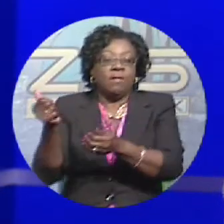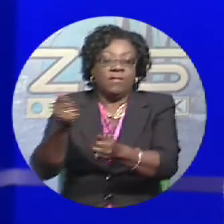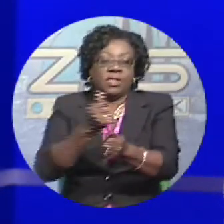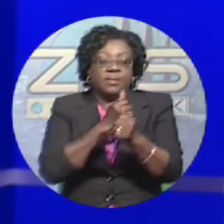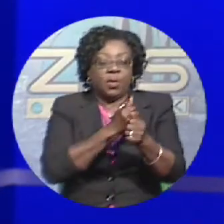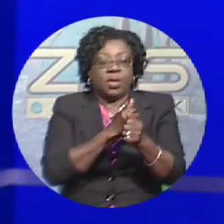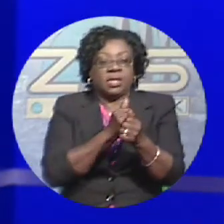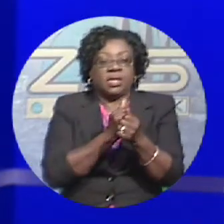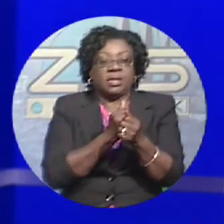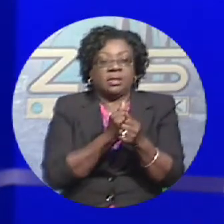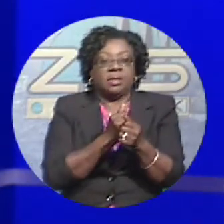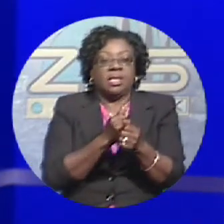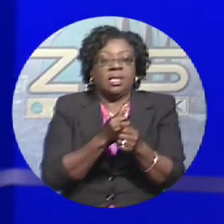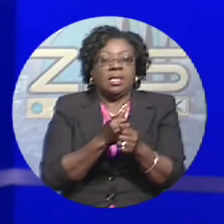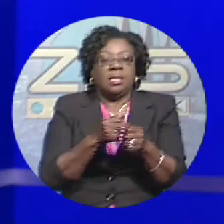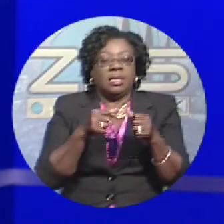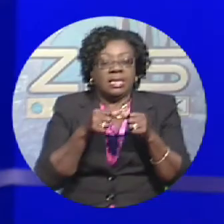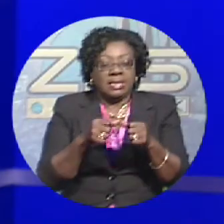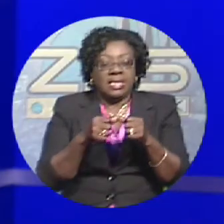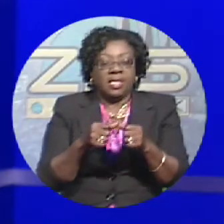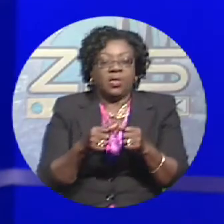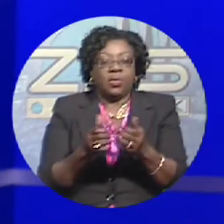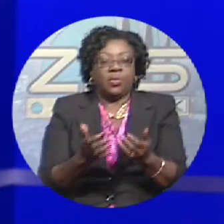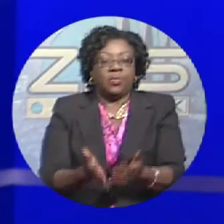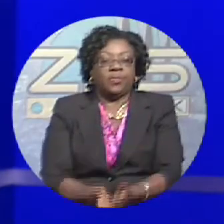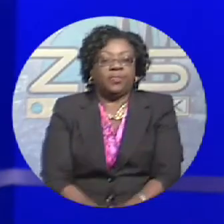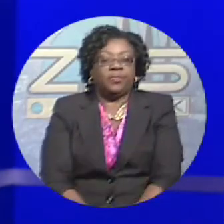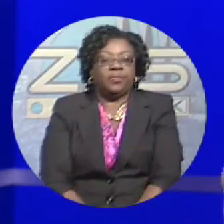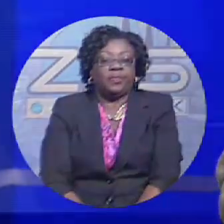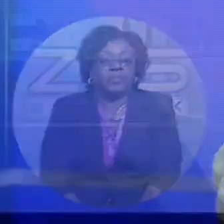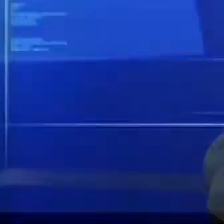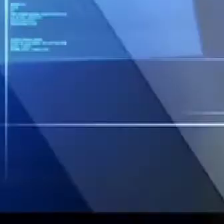for sports. Stay tuned. The Bahamas Tonight comes back after the break.